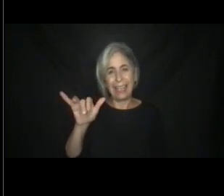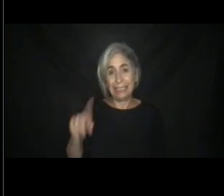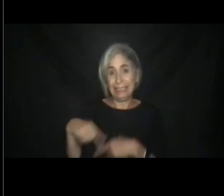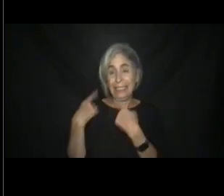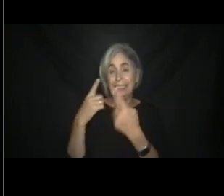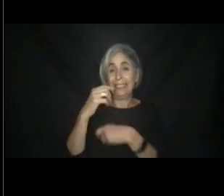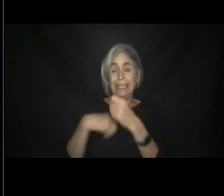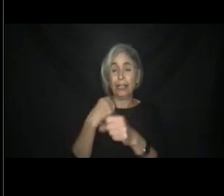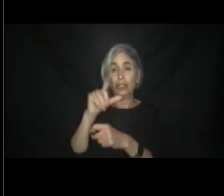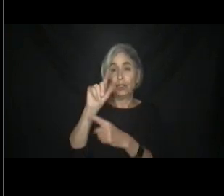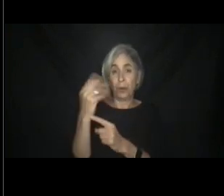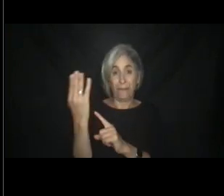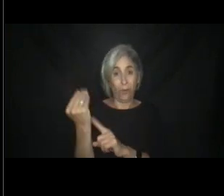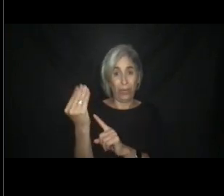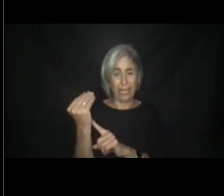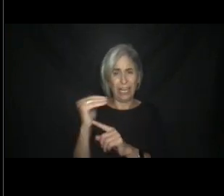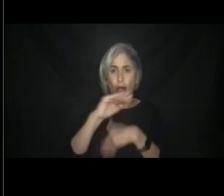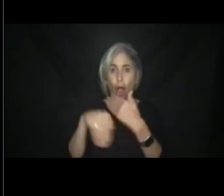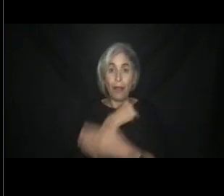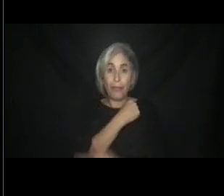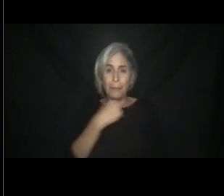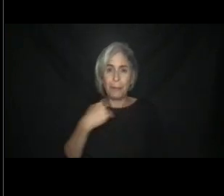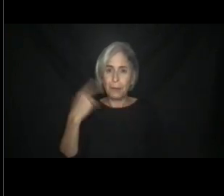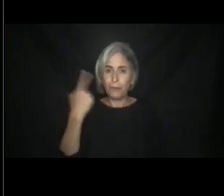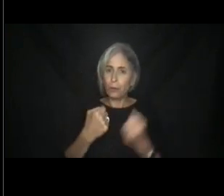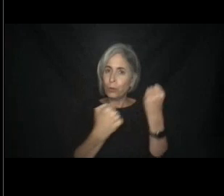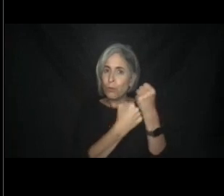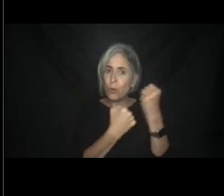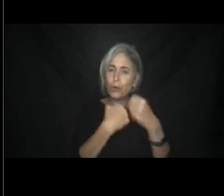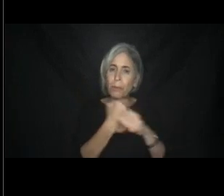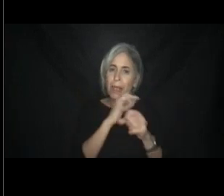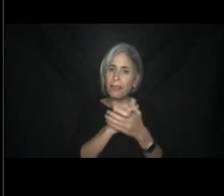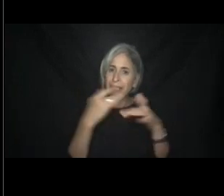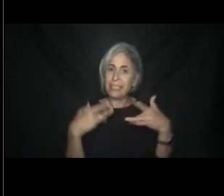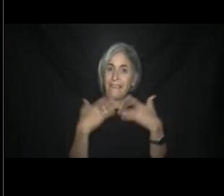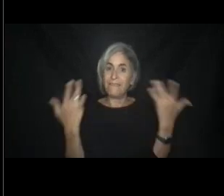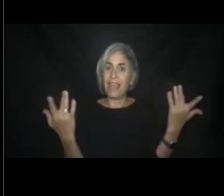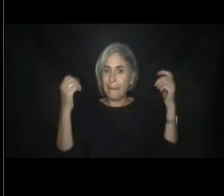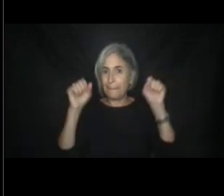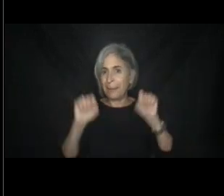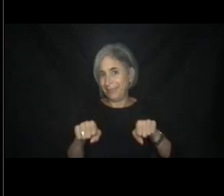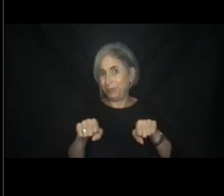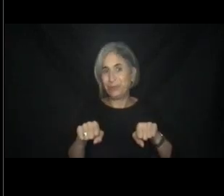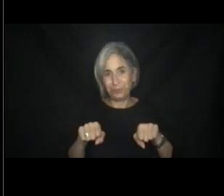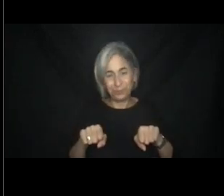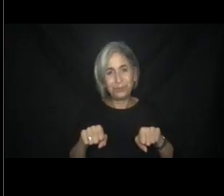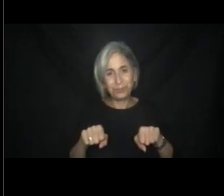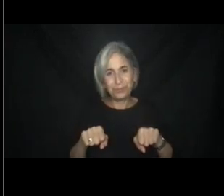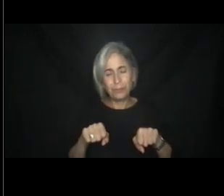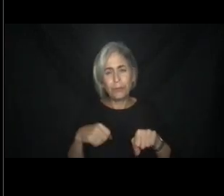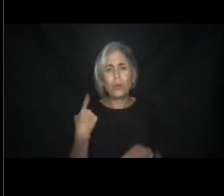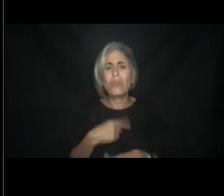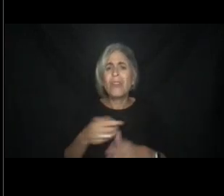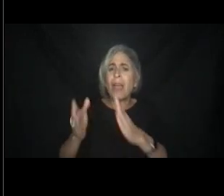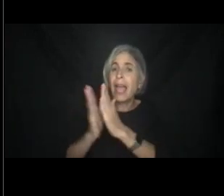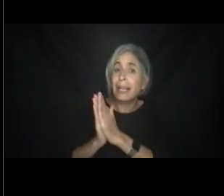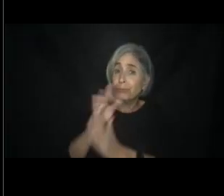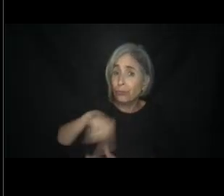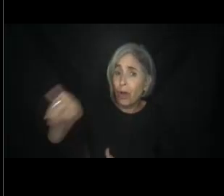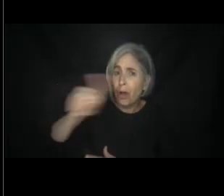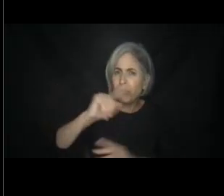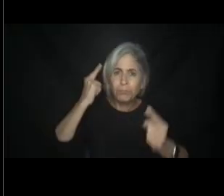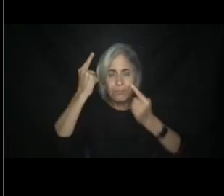2014, and all our members for their support to make this event possible. We ask you all to